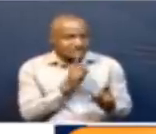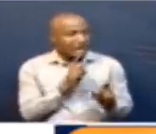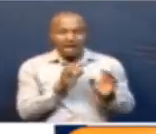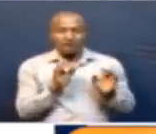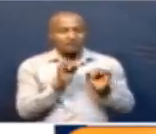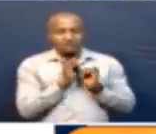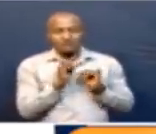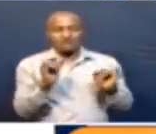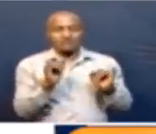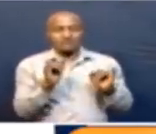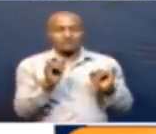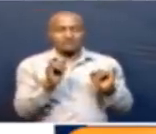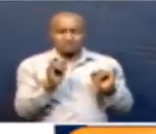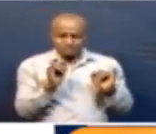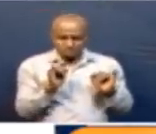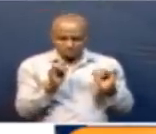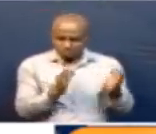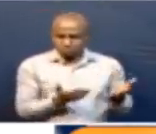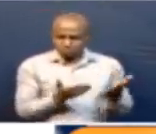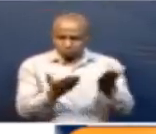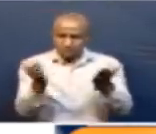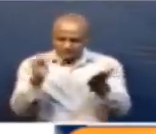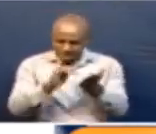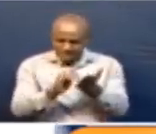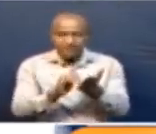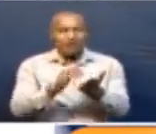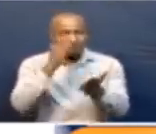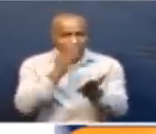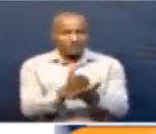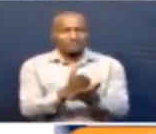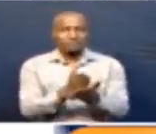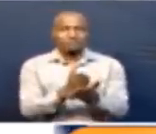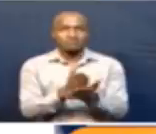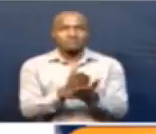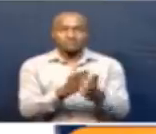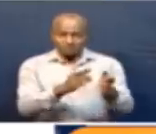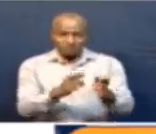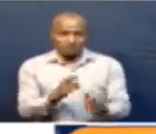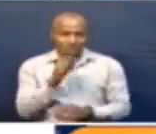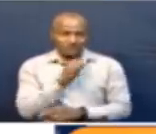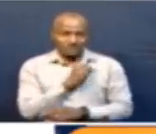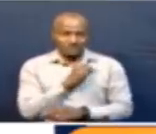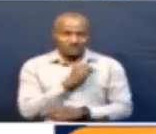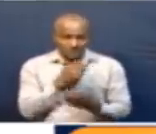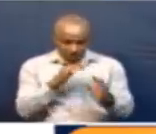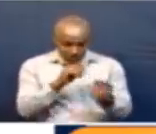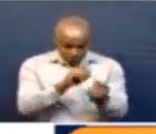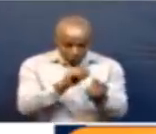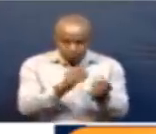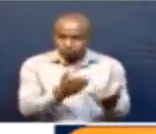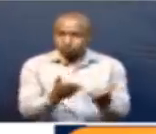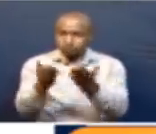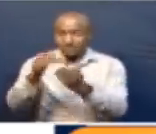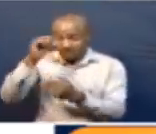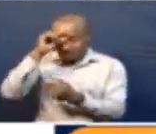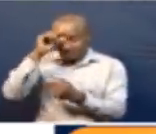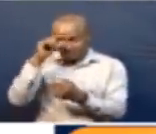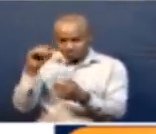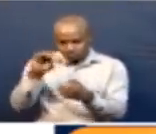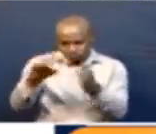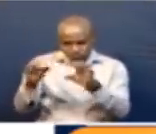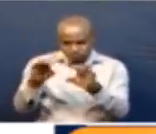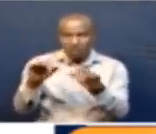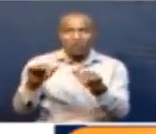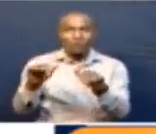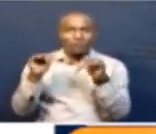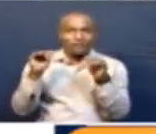negative, but then later she was recalled and said it was positive. Those samples have been taken to the government chemist and we're waiting